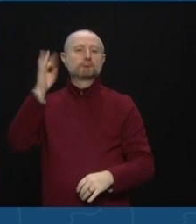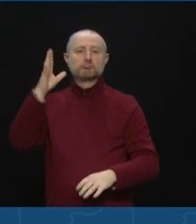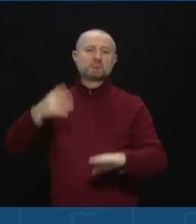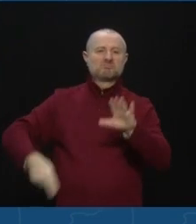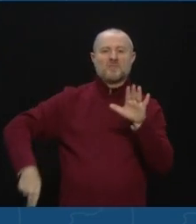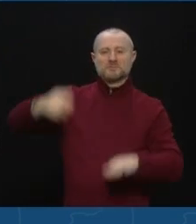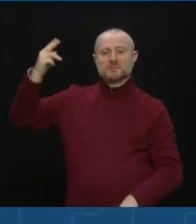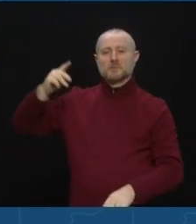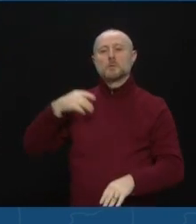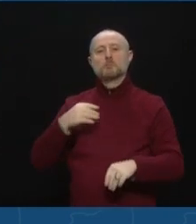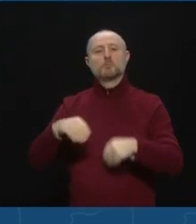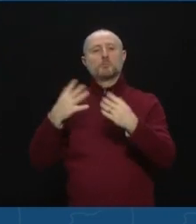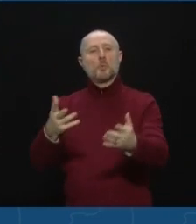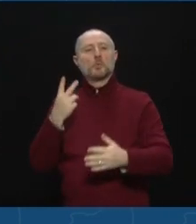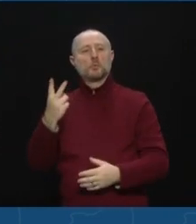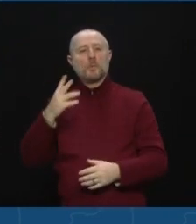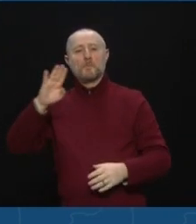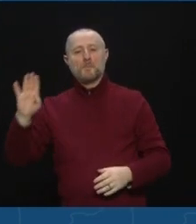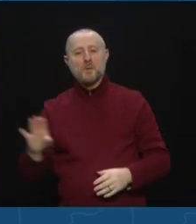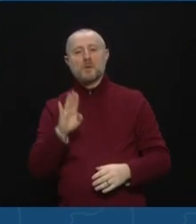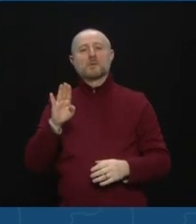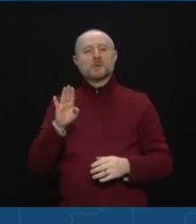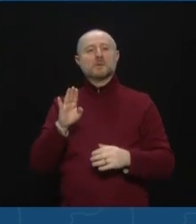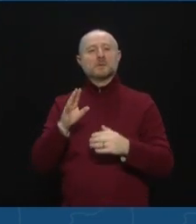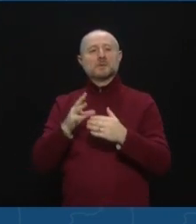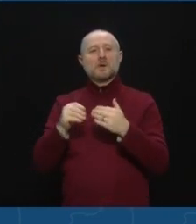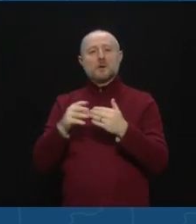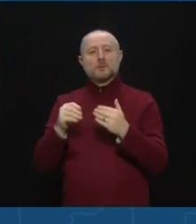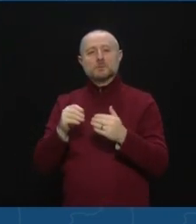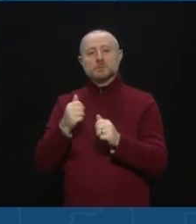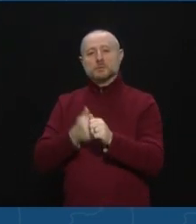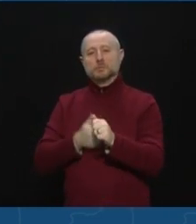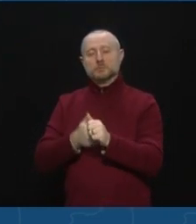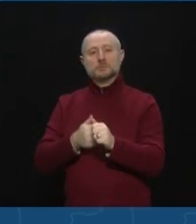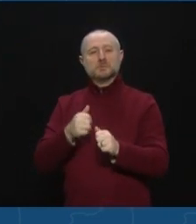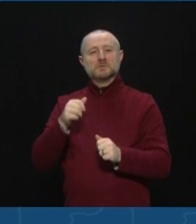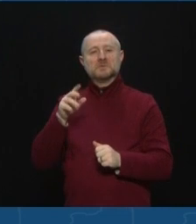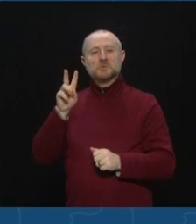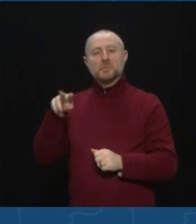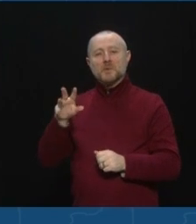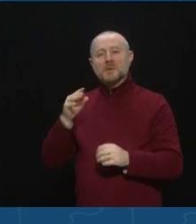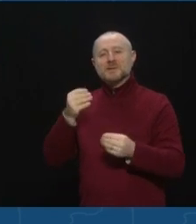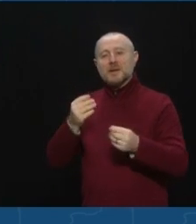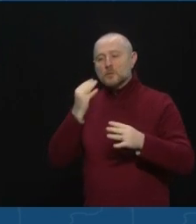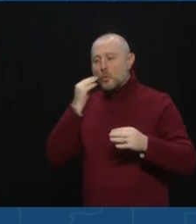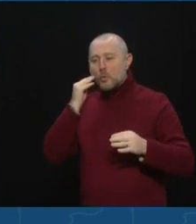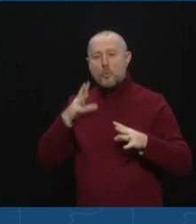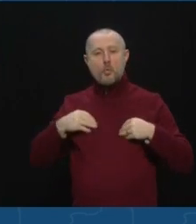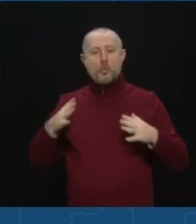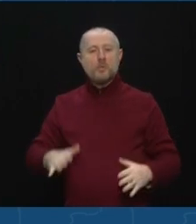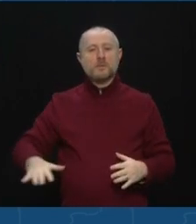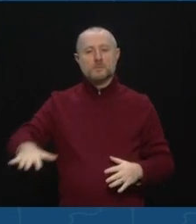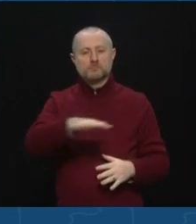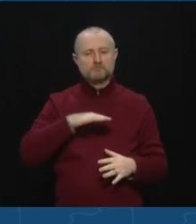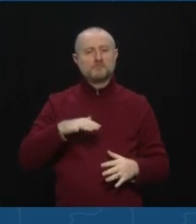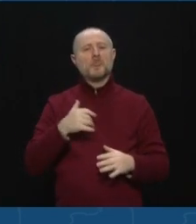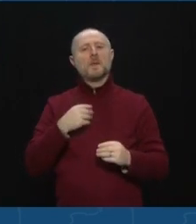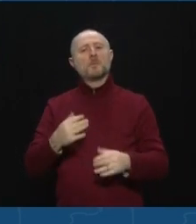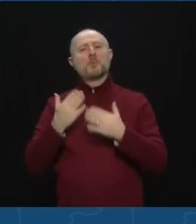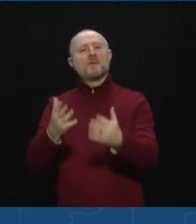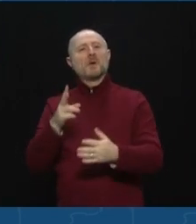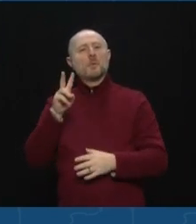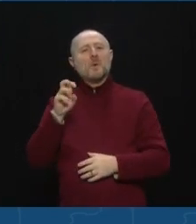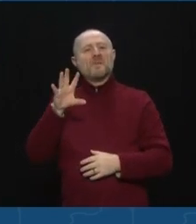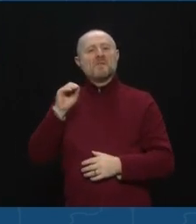$2 billion property tax rebate to more than 2 million middle-class homeowners. And we're delivering $250